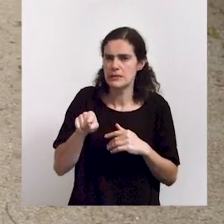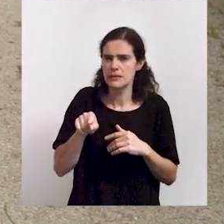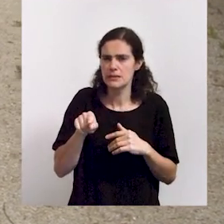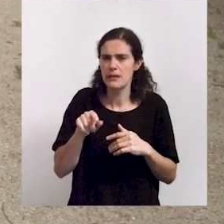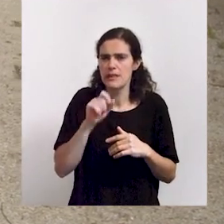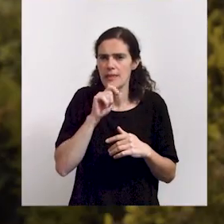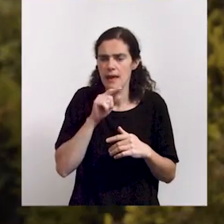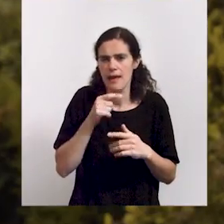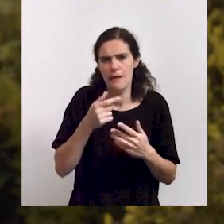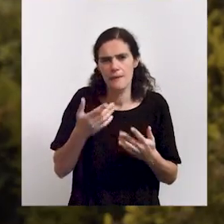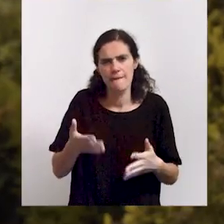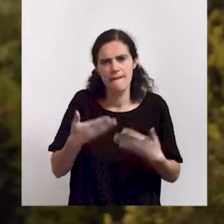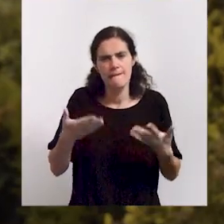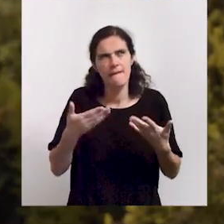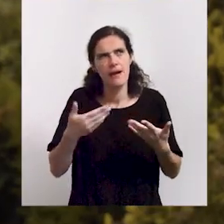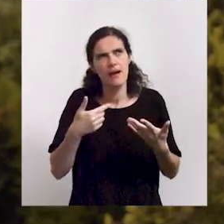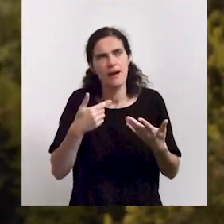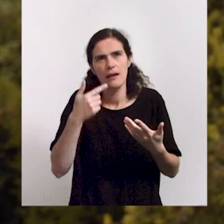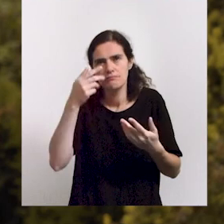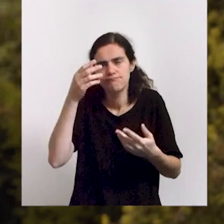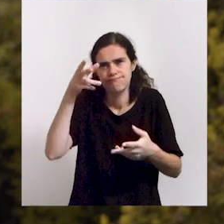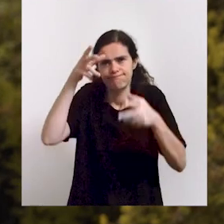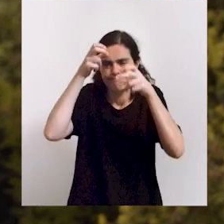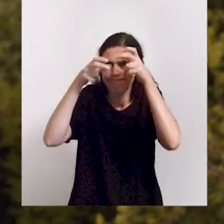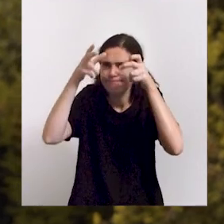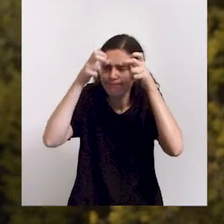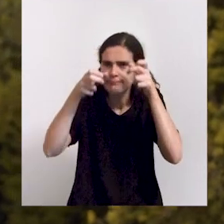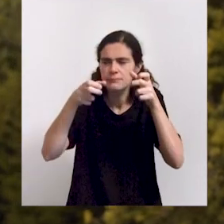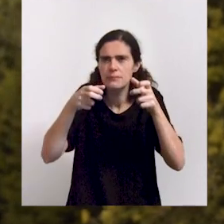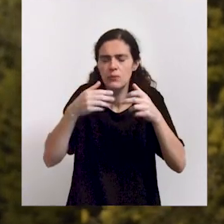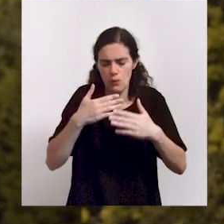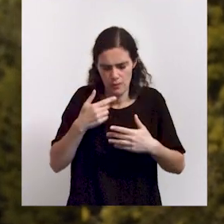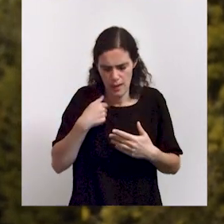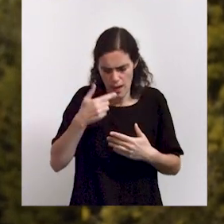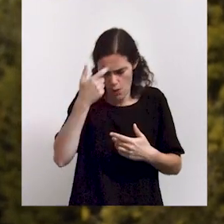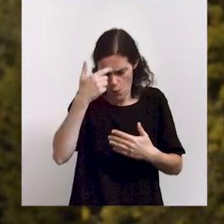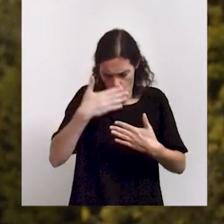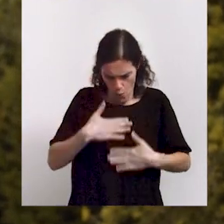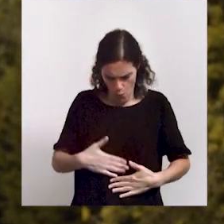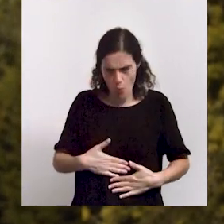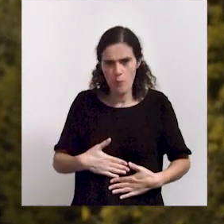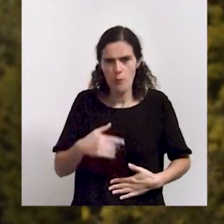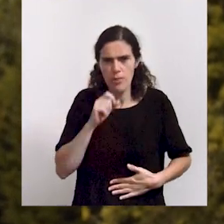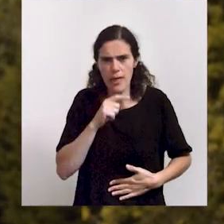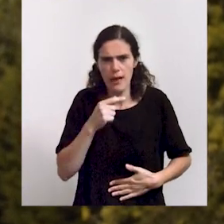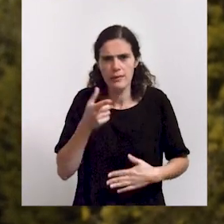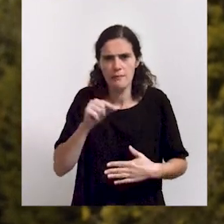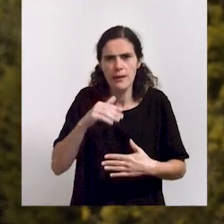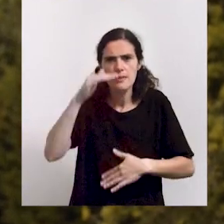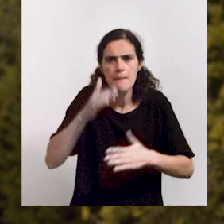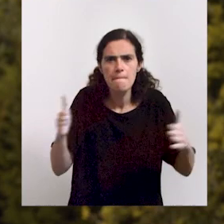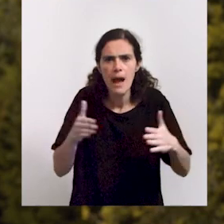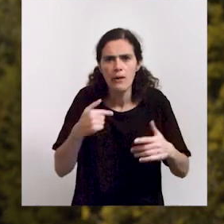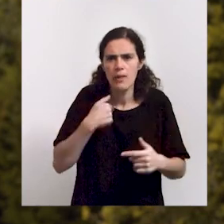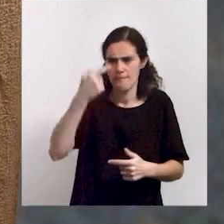triggers few moments of awareness. She makes you aware of your body. She makes you aware of your size.